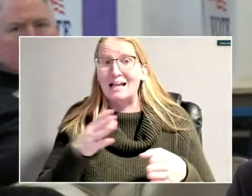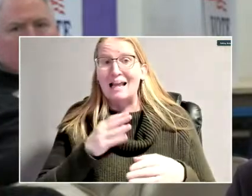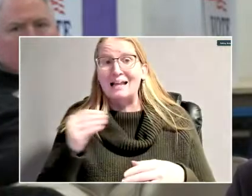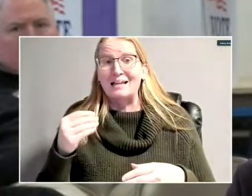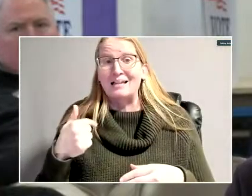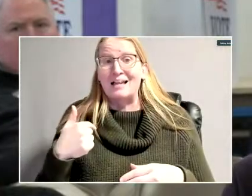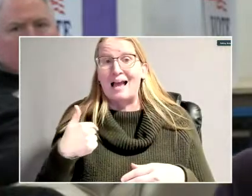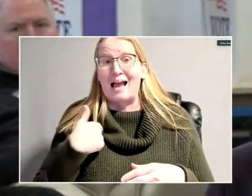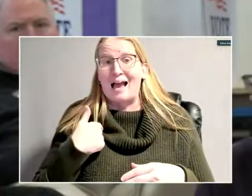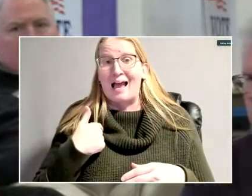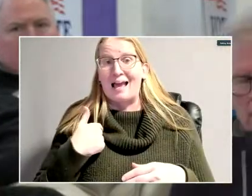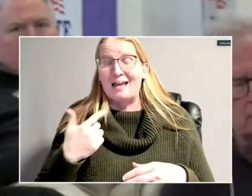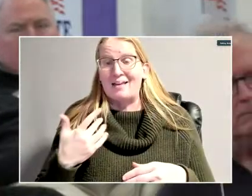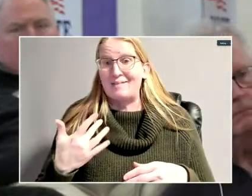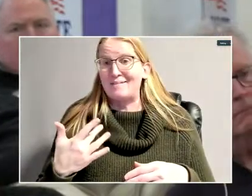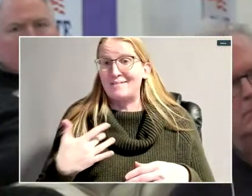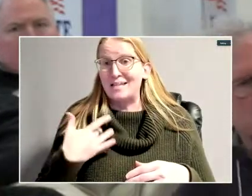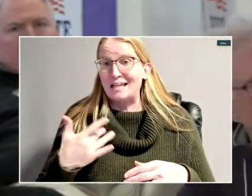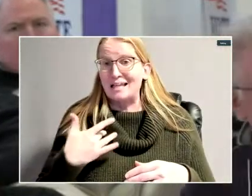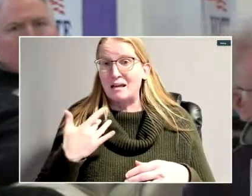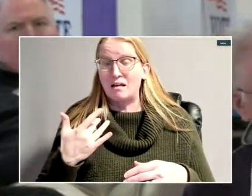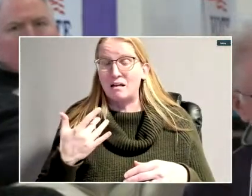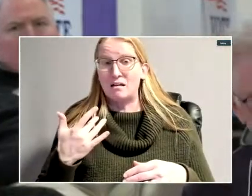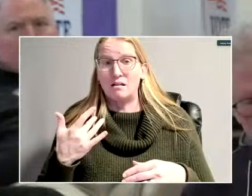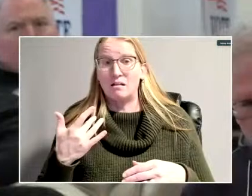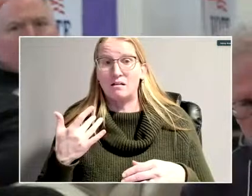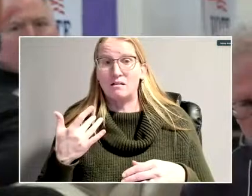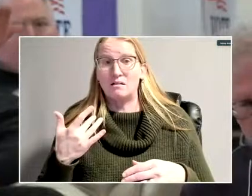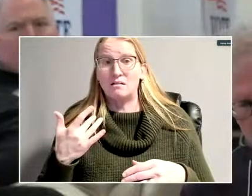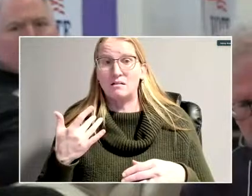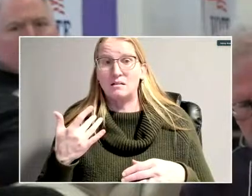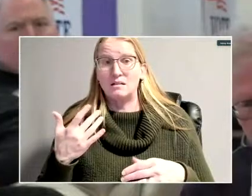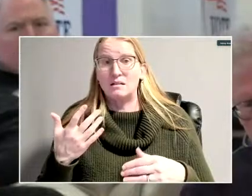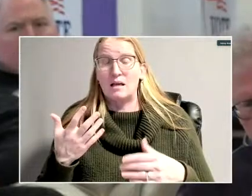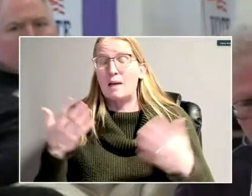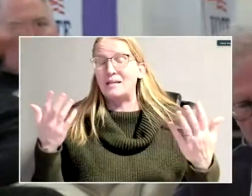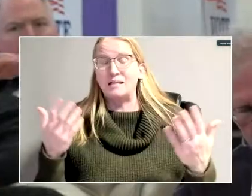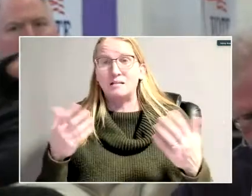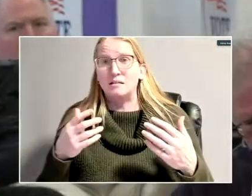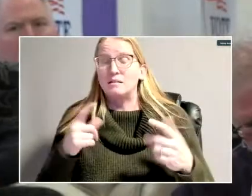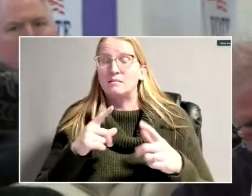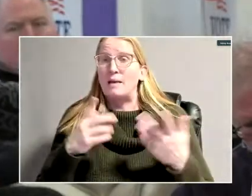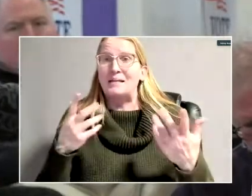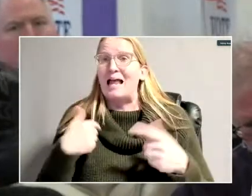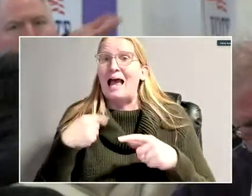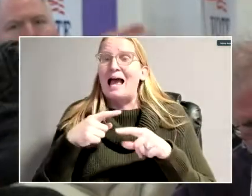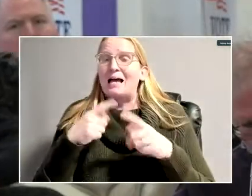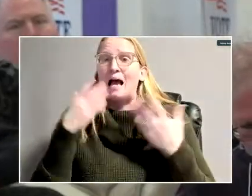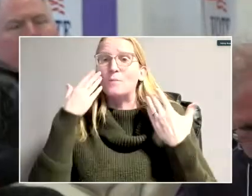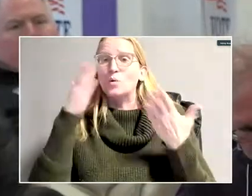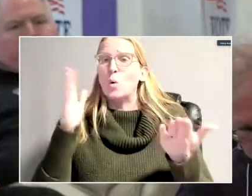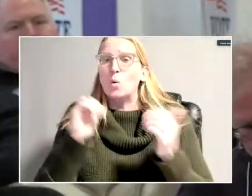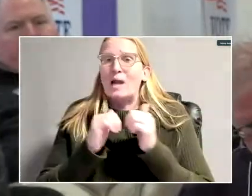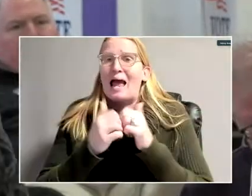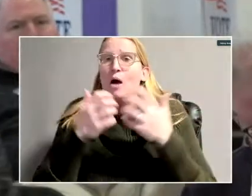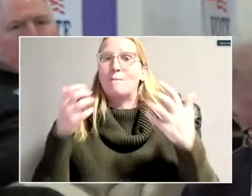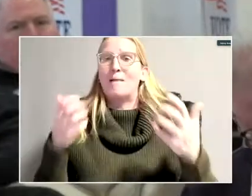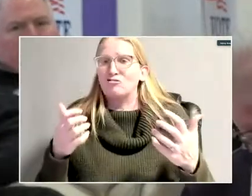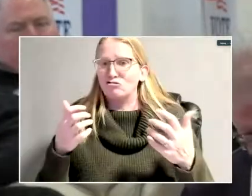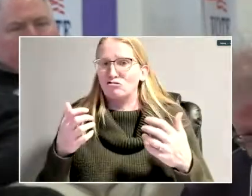that um if if but I I don't know how much this will appeal to people